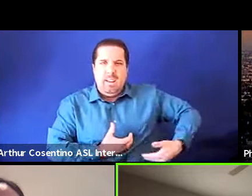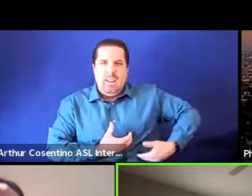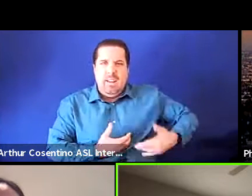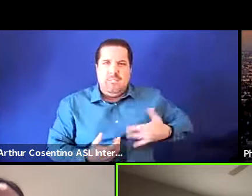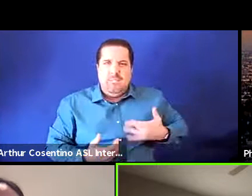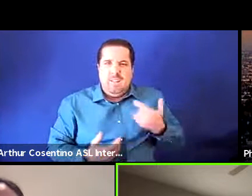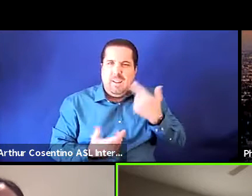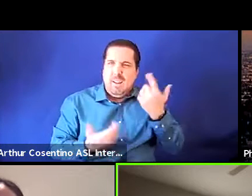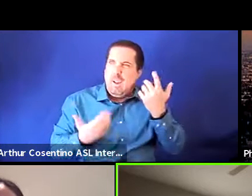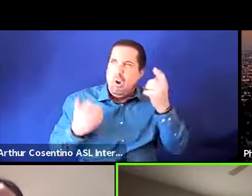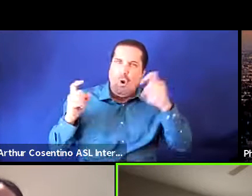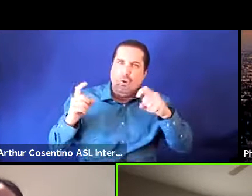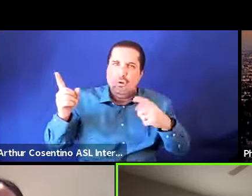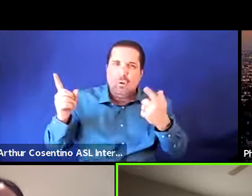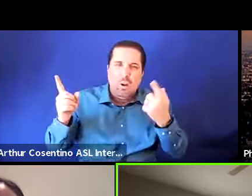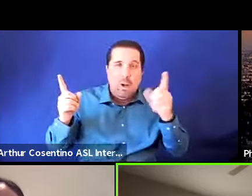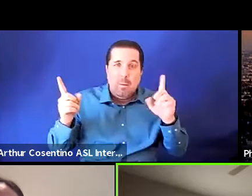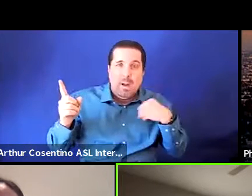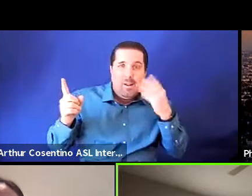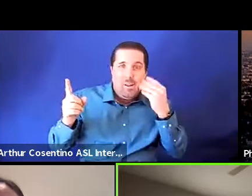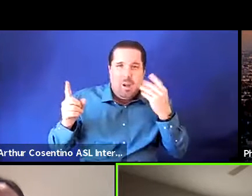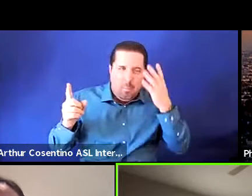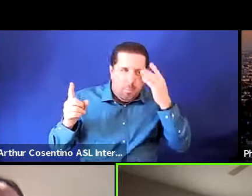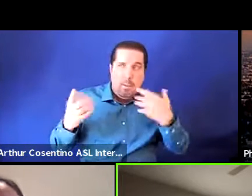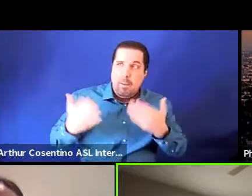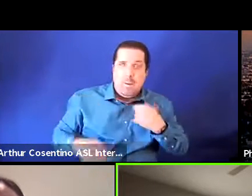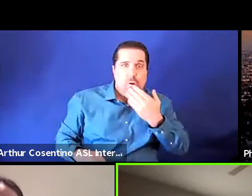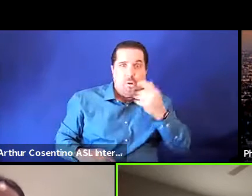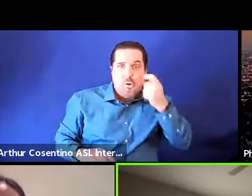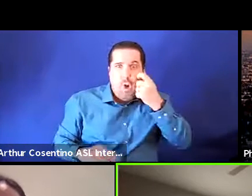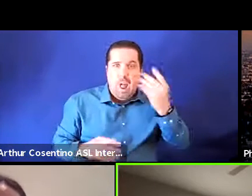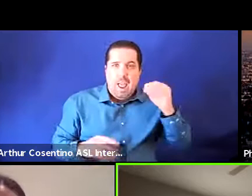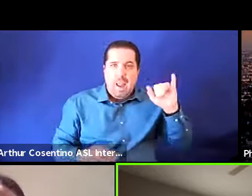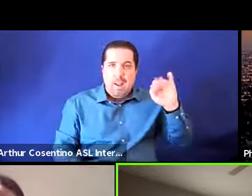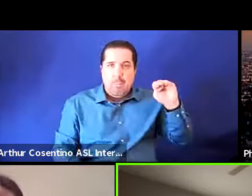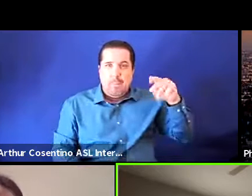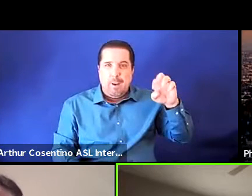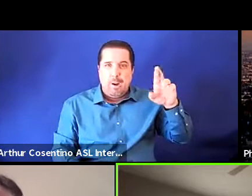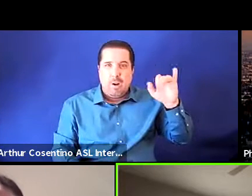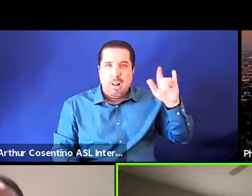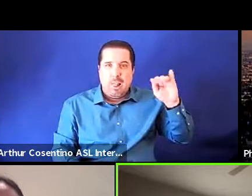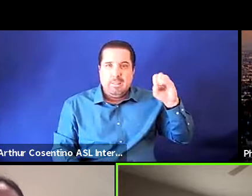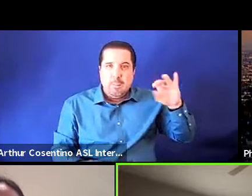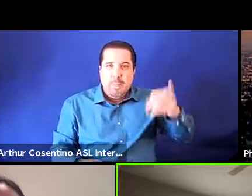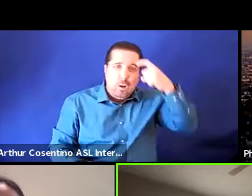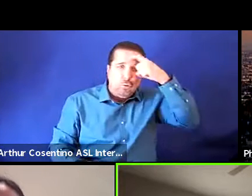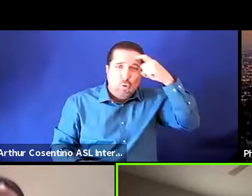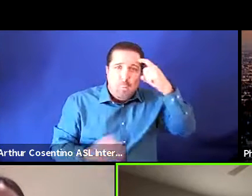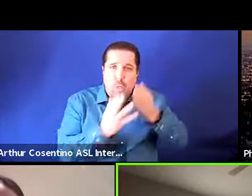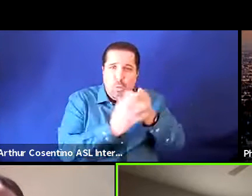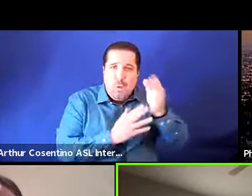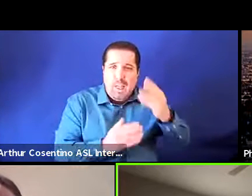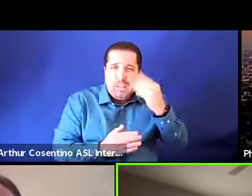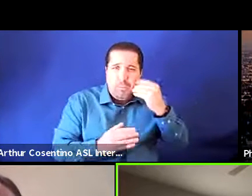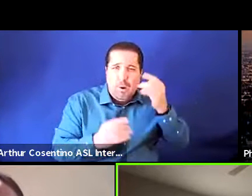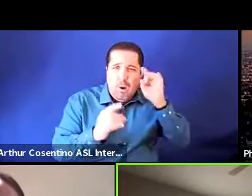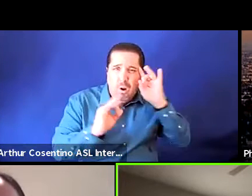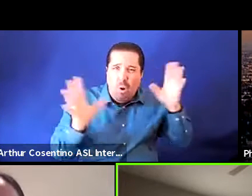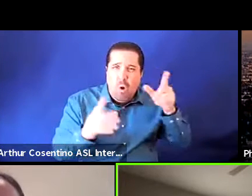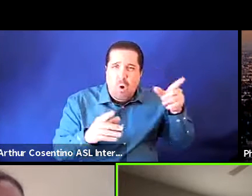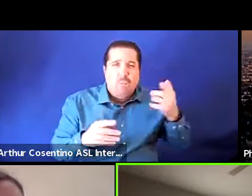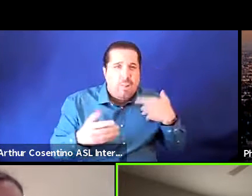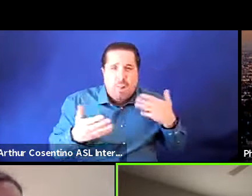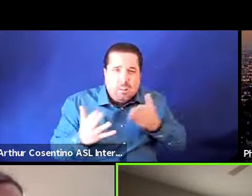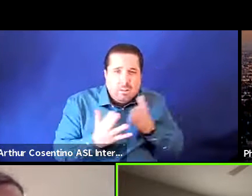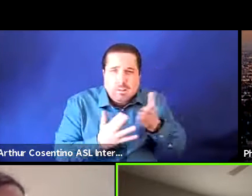had because of experience of colonization and imperialism, that trauma of living through that experience that taught them that